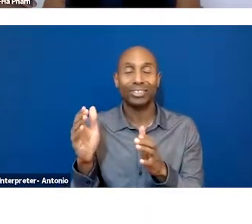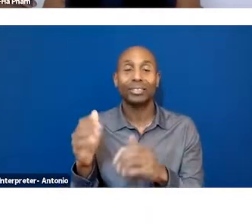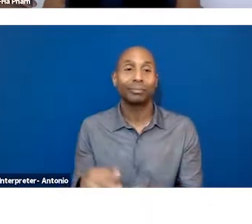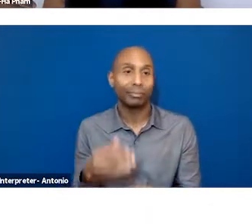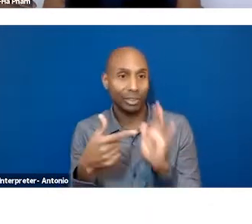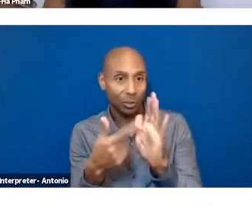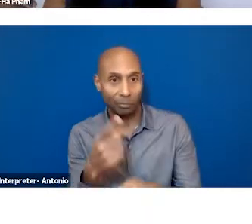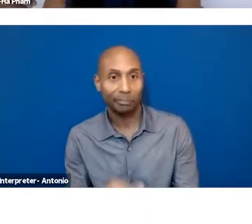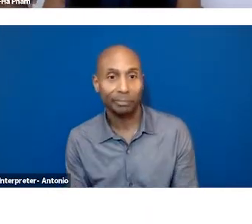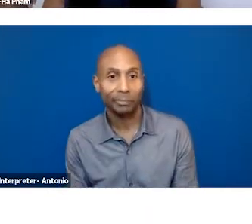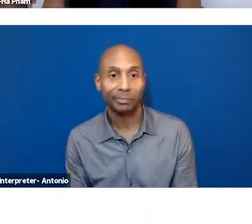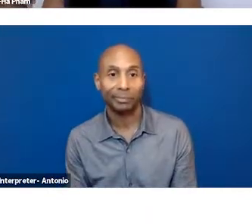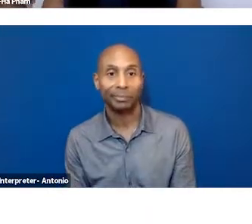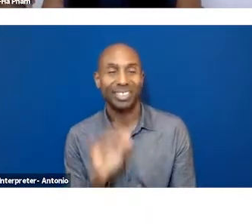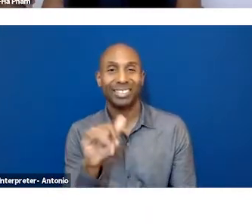screen.